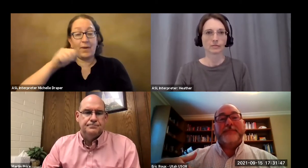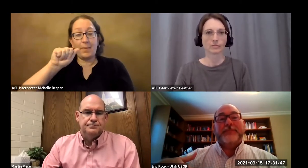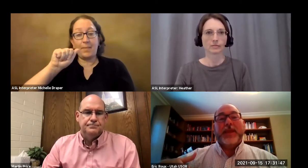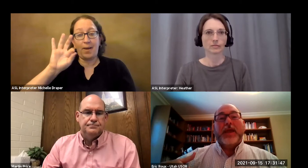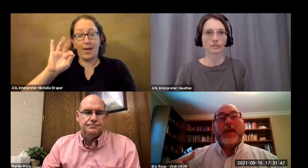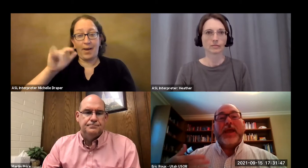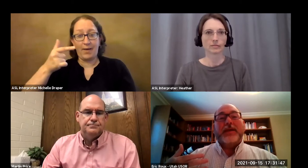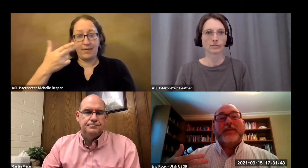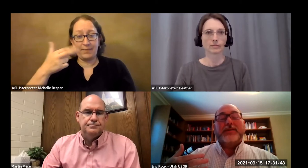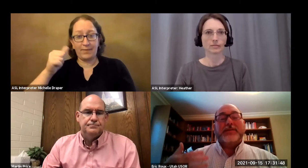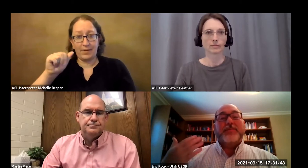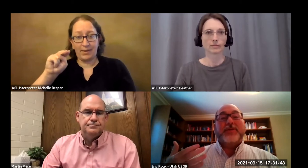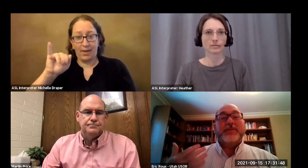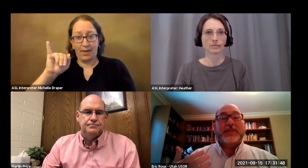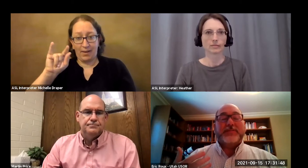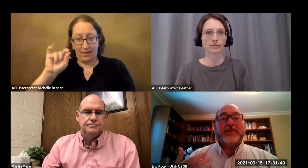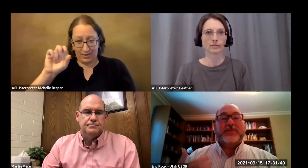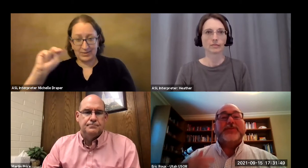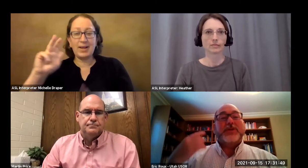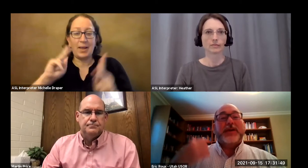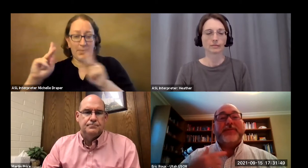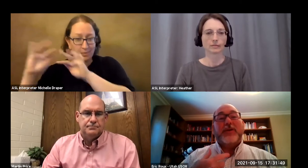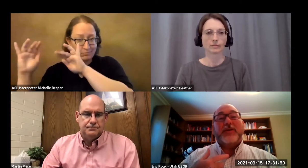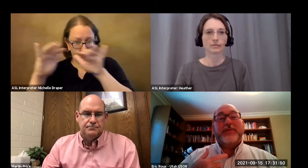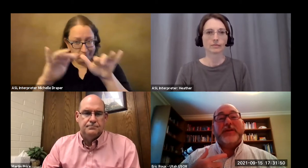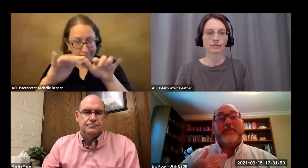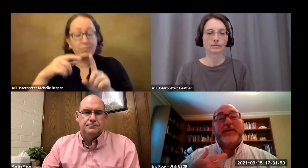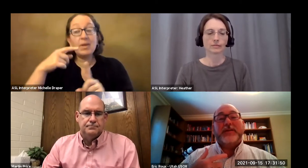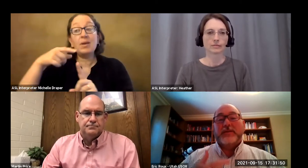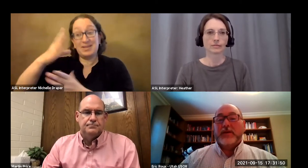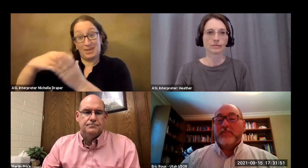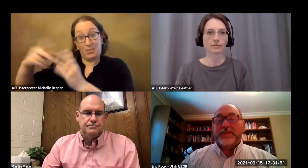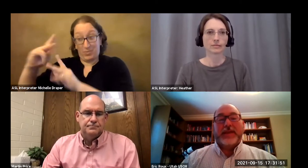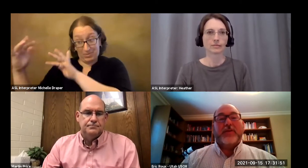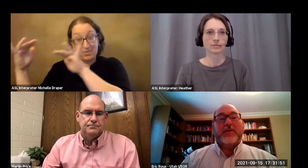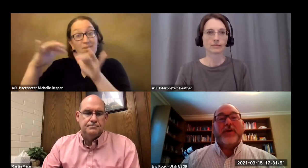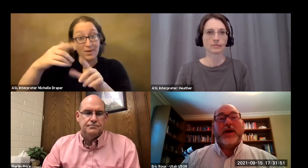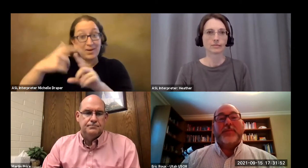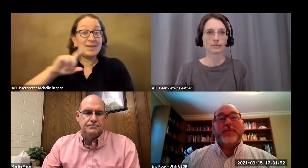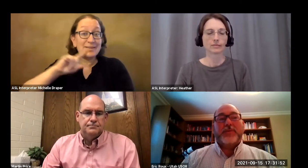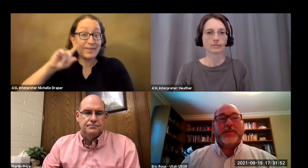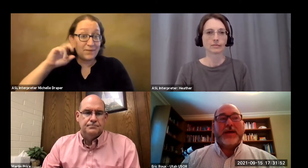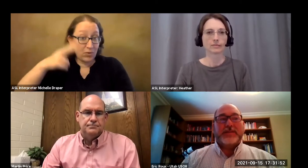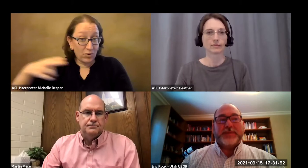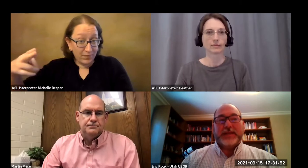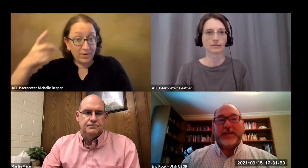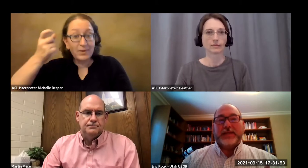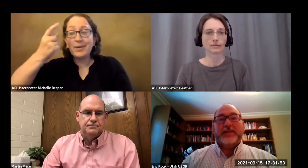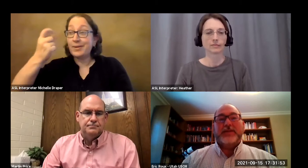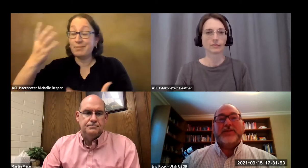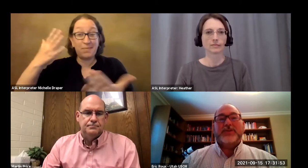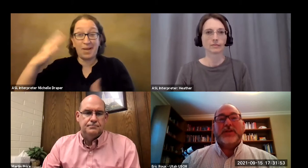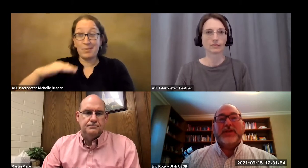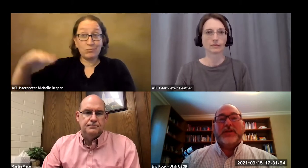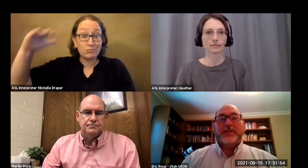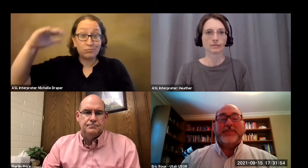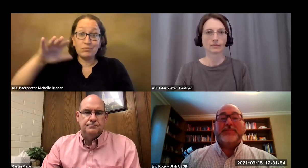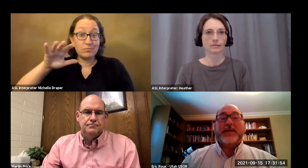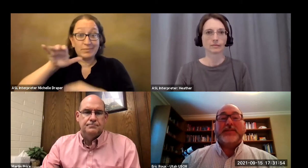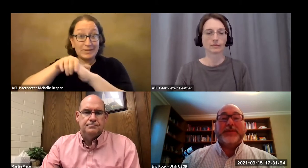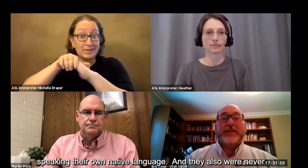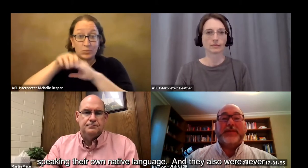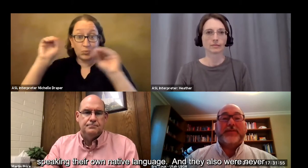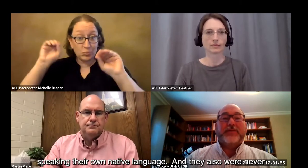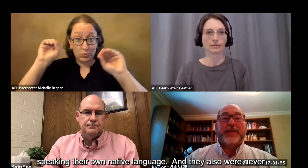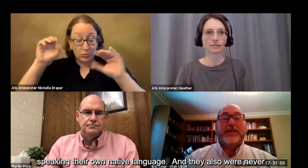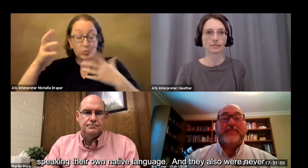Afghanistan. And some of those individuals are deaf and hard of hearing, but they grew up without speaking English, sometimes